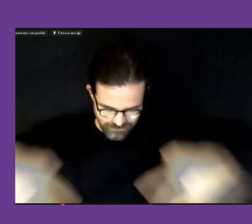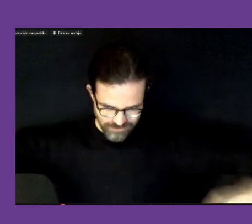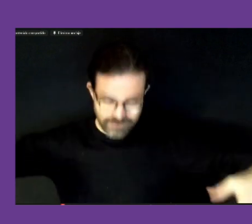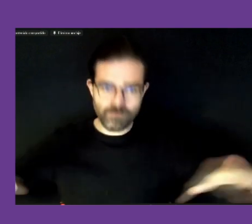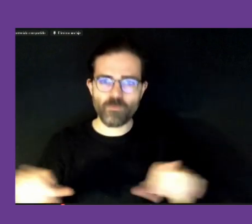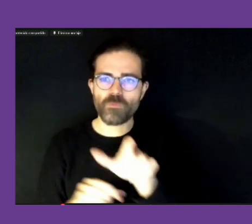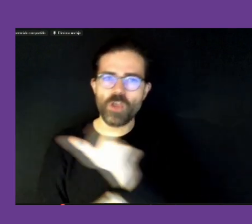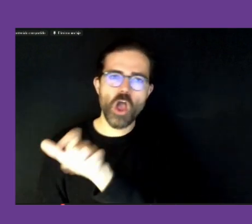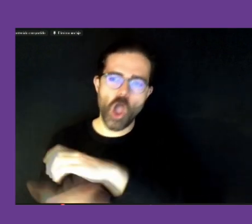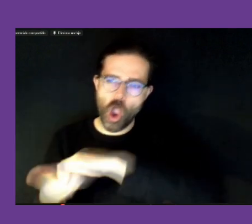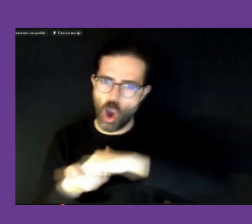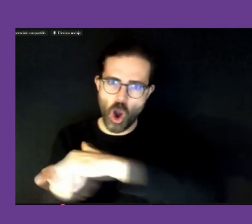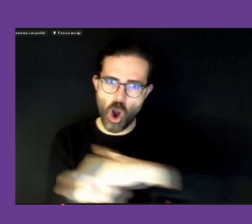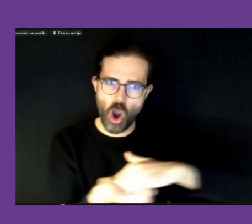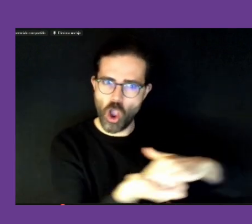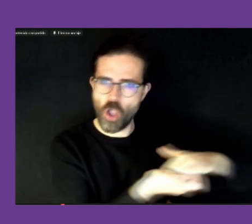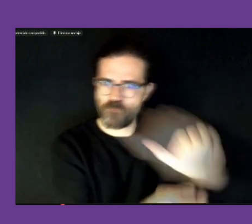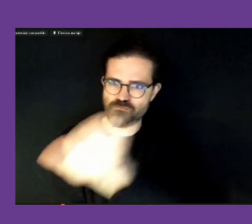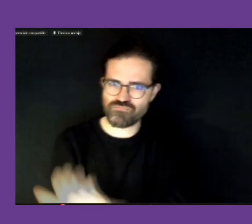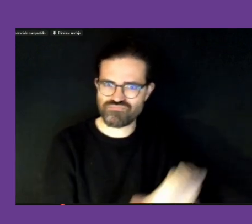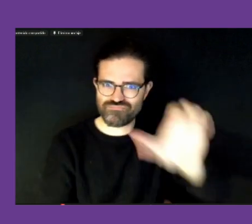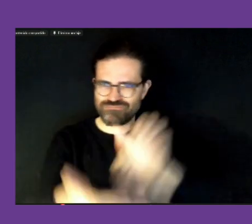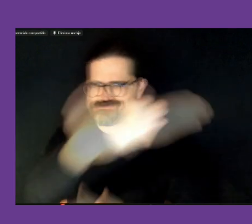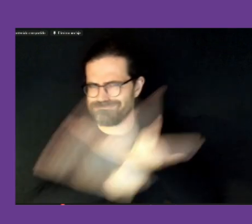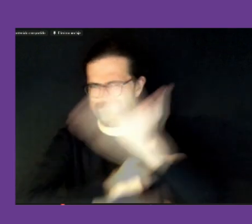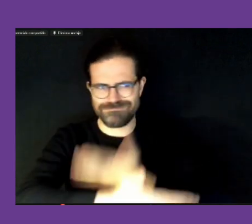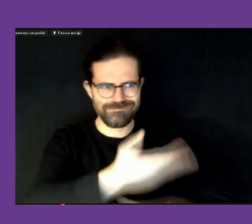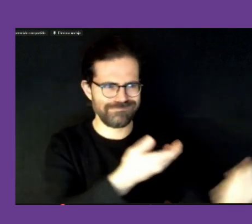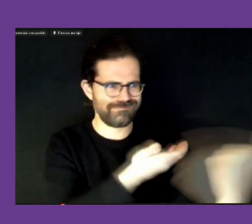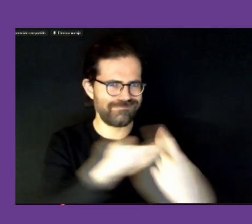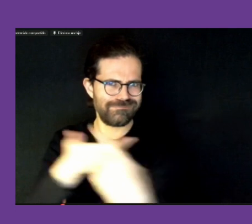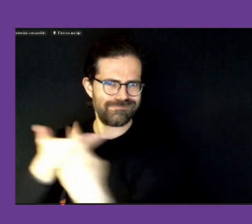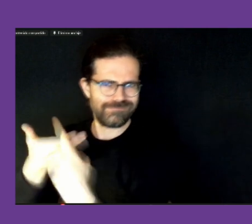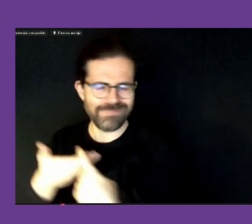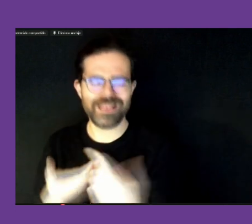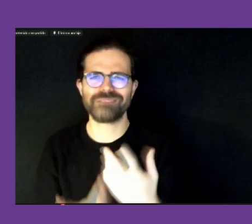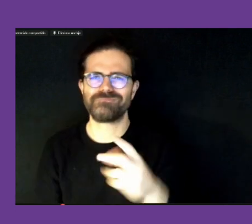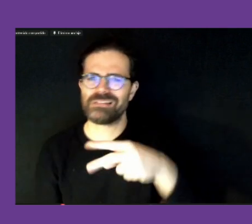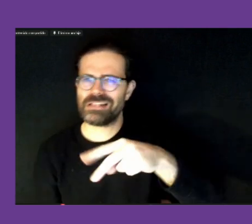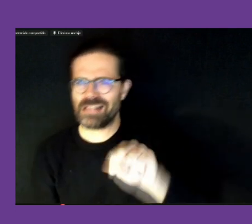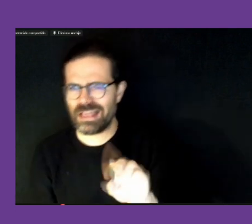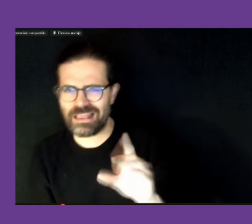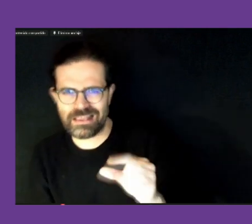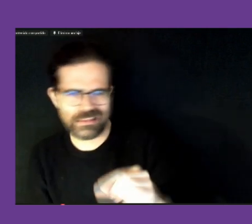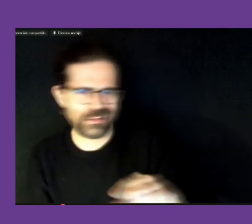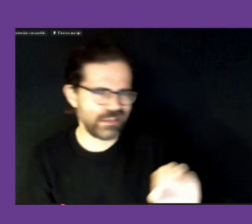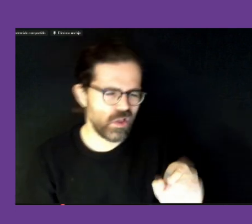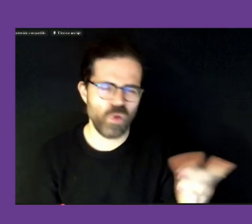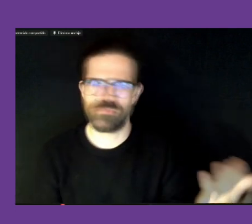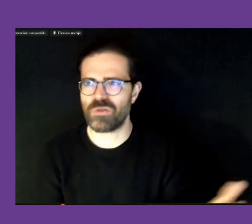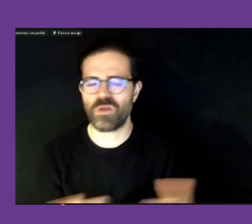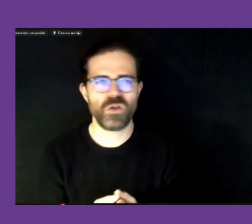So our membership includes those European NGOs representing different disability groups, such as the European